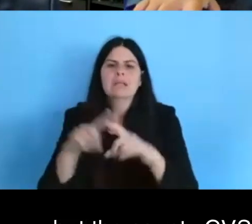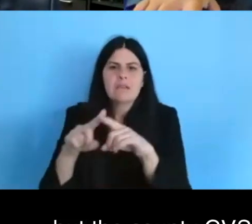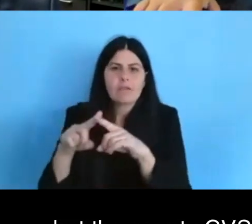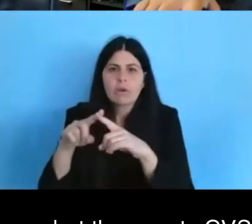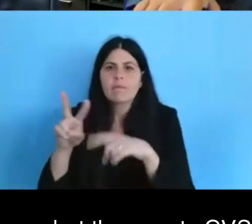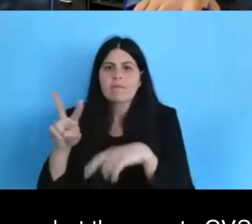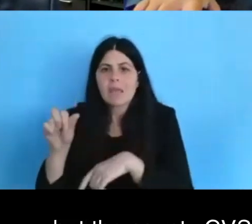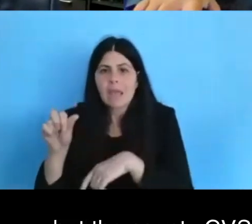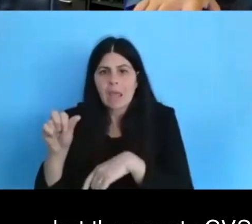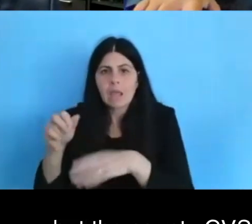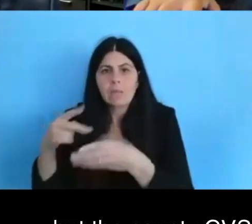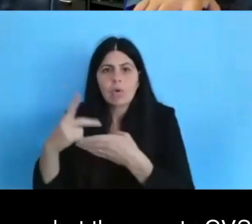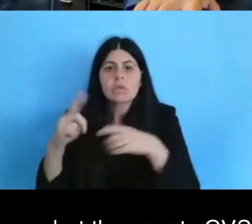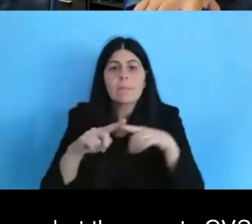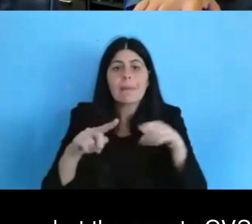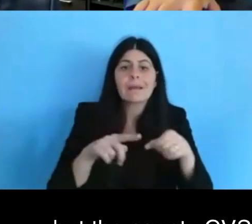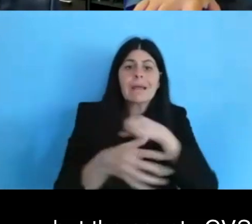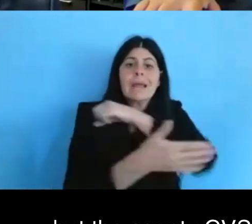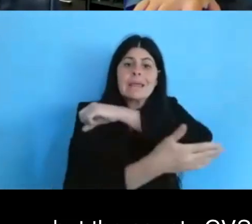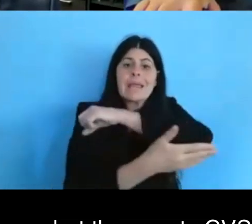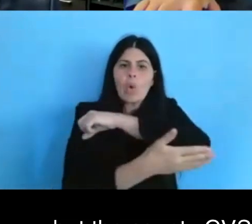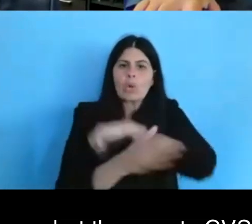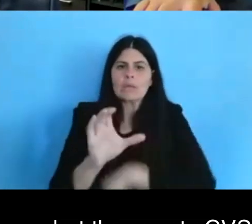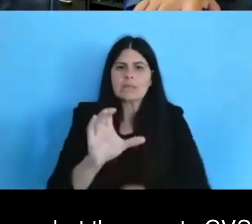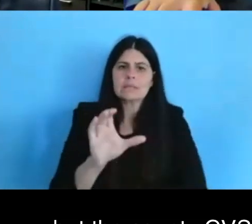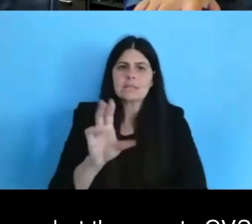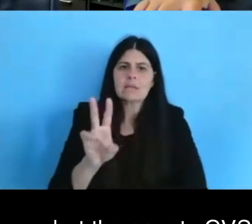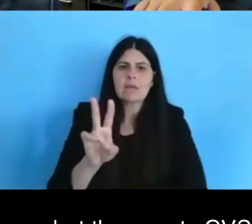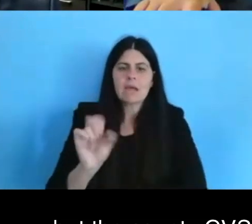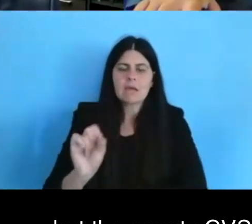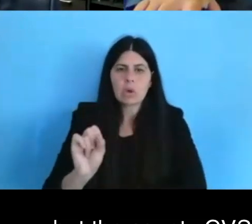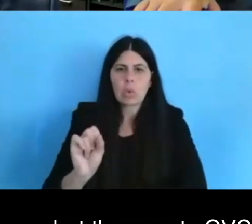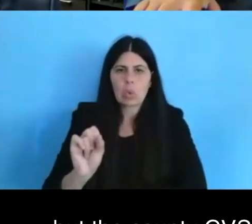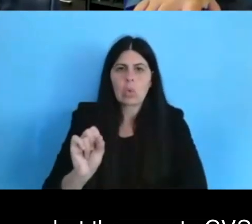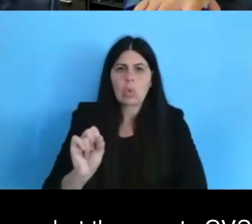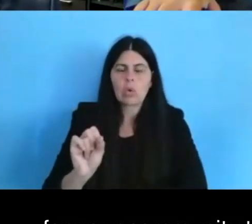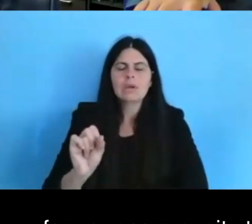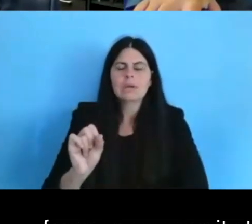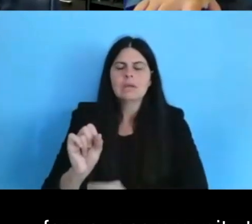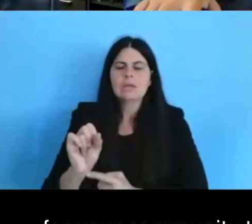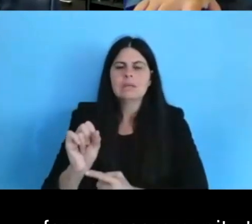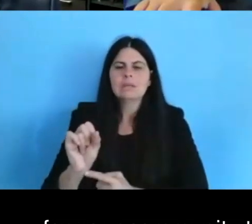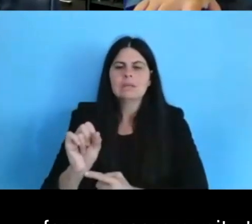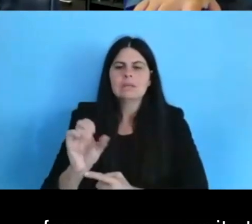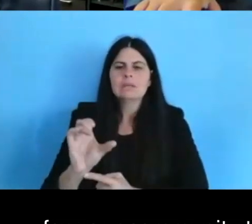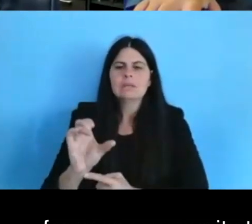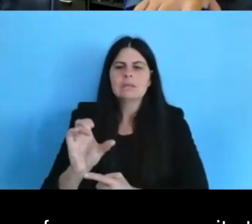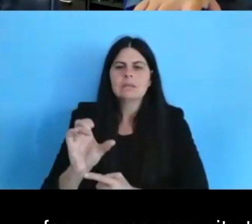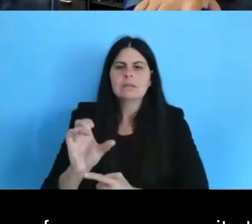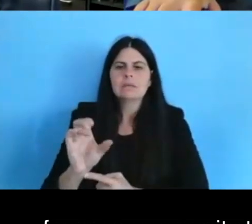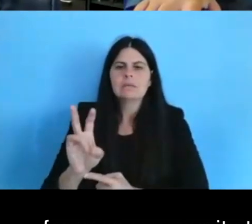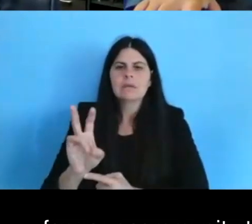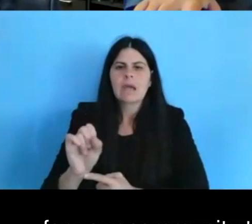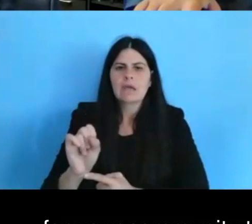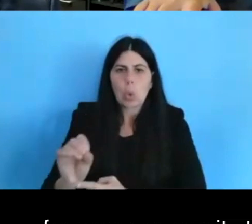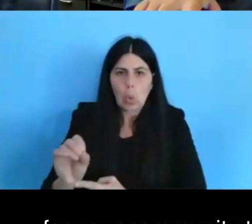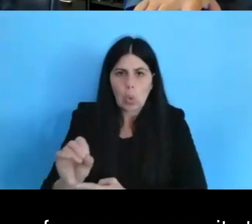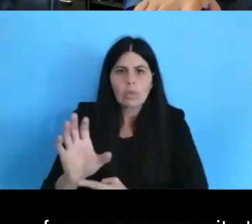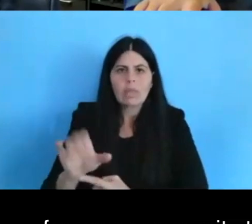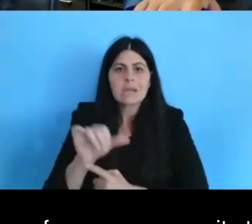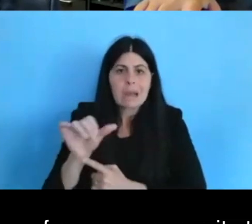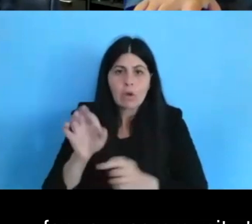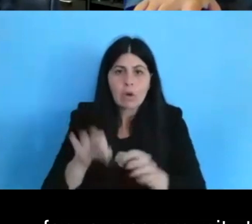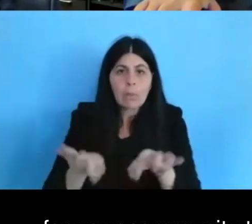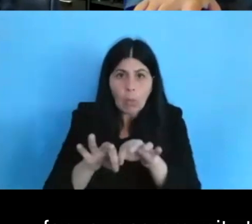county CVSOs, that's the county veteran service officers, that's another cornerstone for your community that you can talk to